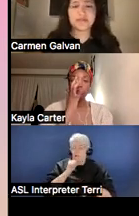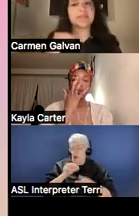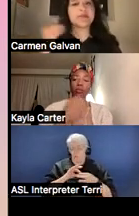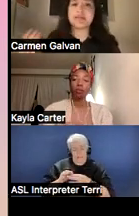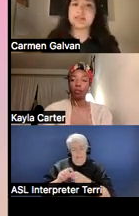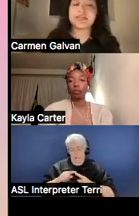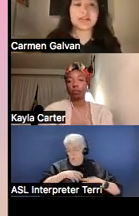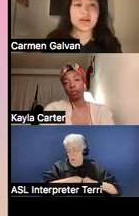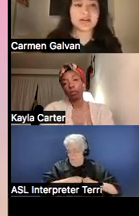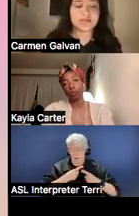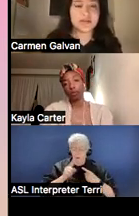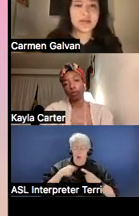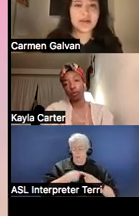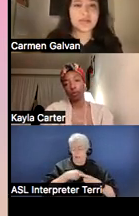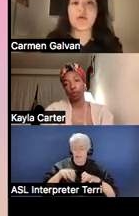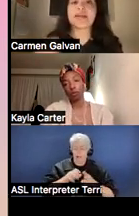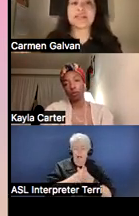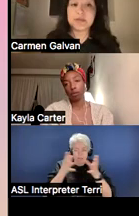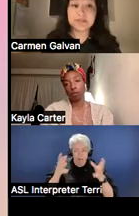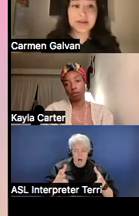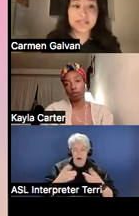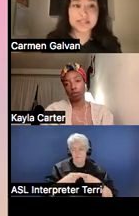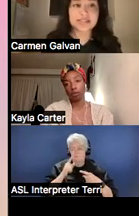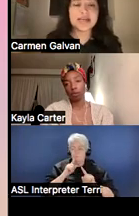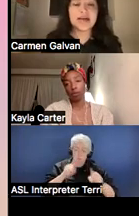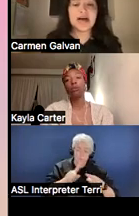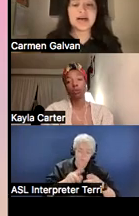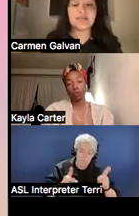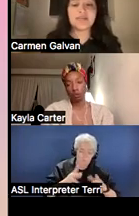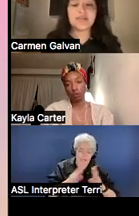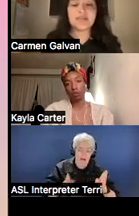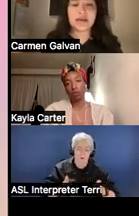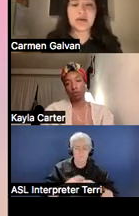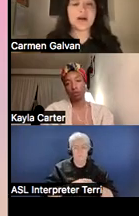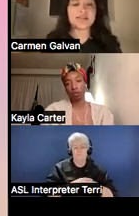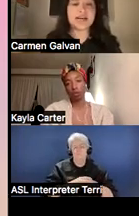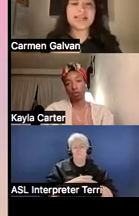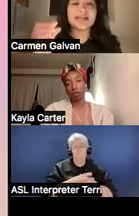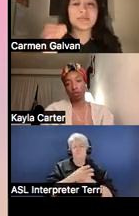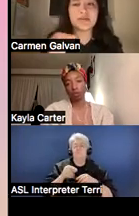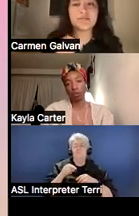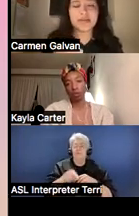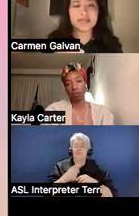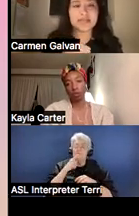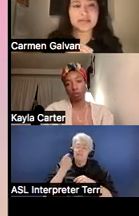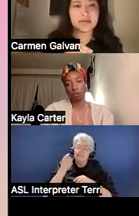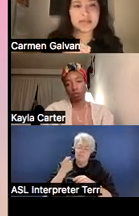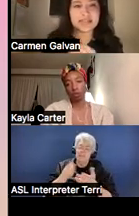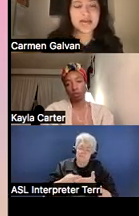grief, but because we did a lot of going into people's houses, there was a little bit of